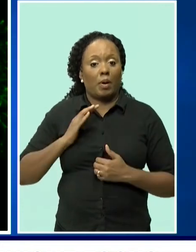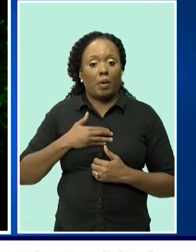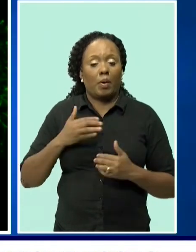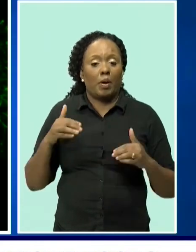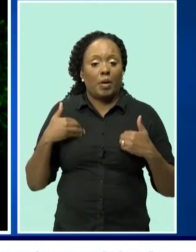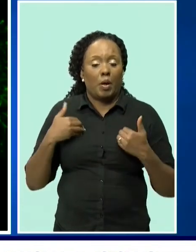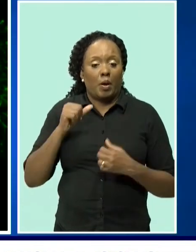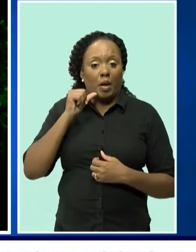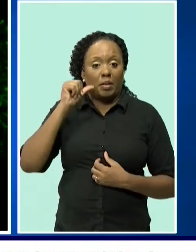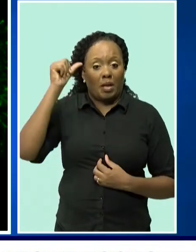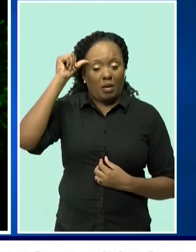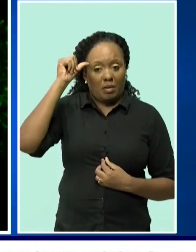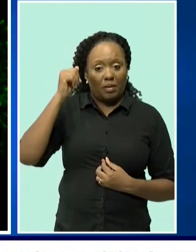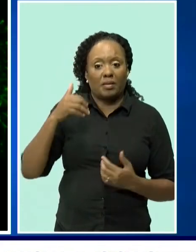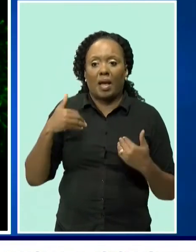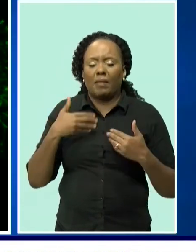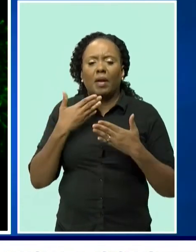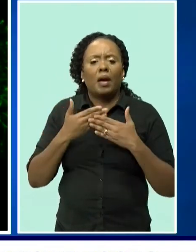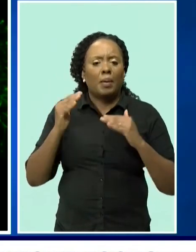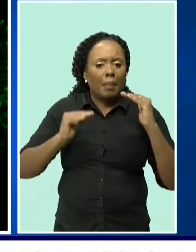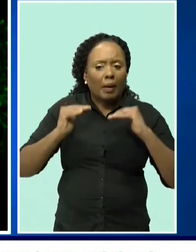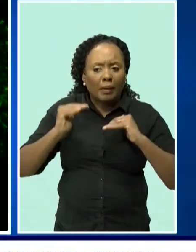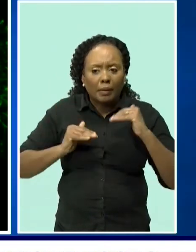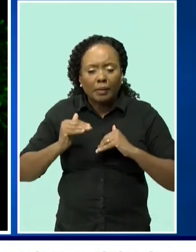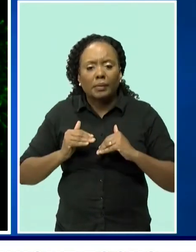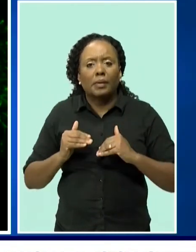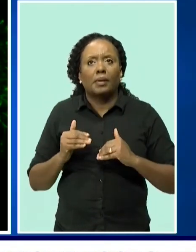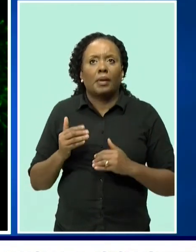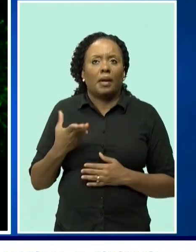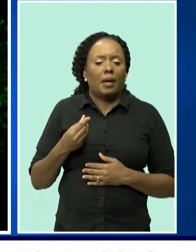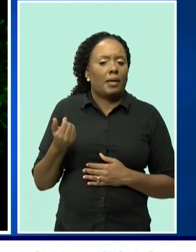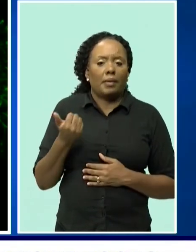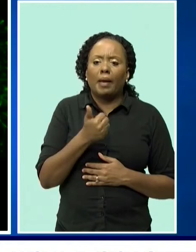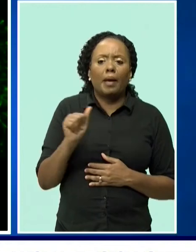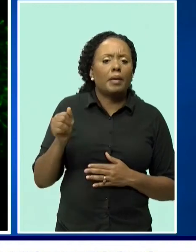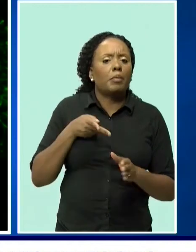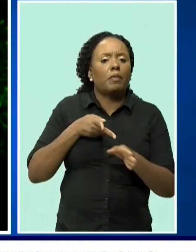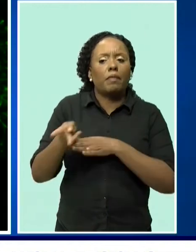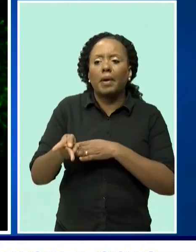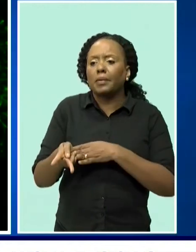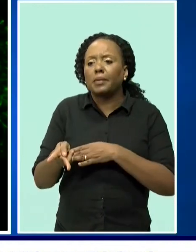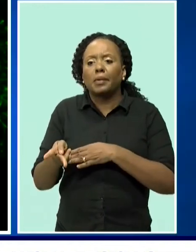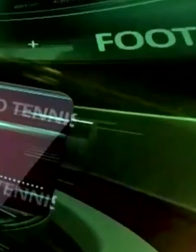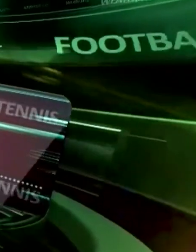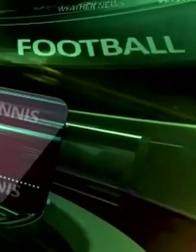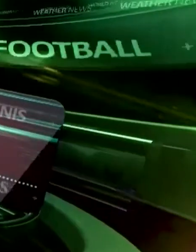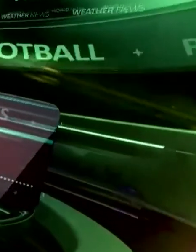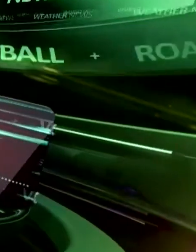well balanced into the world of work and any professional arena that they're going to enter into.